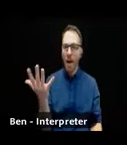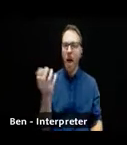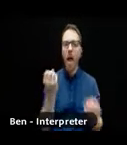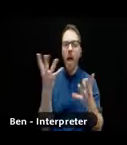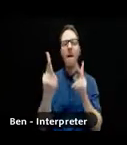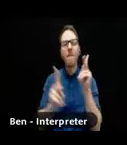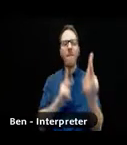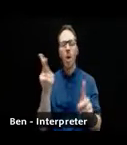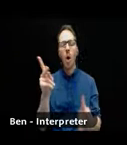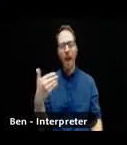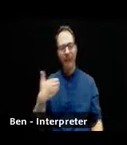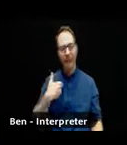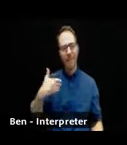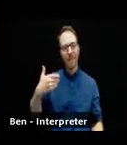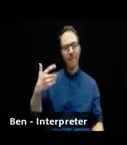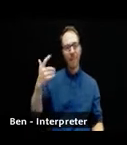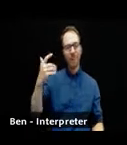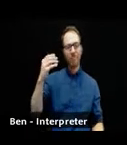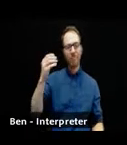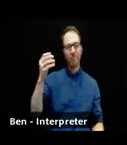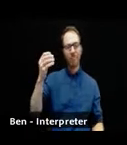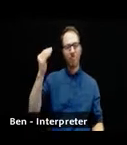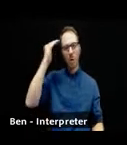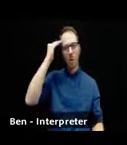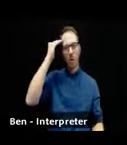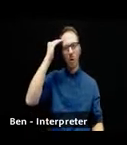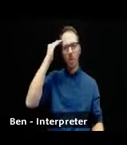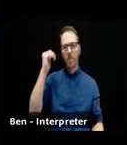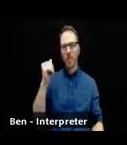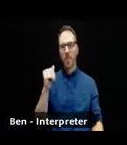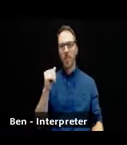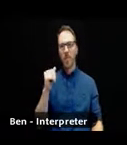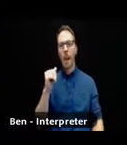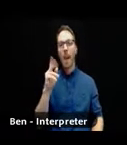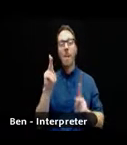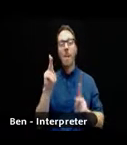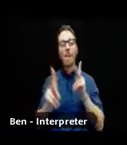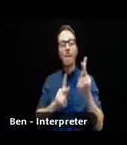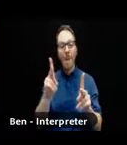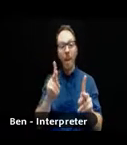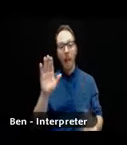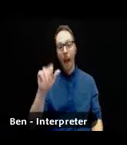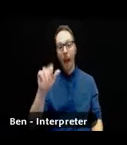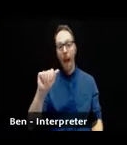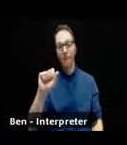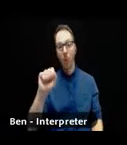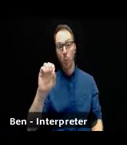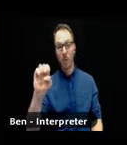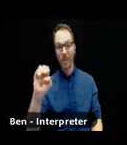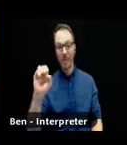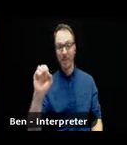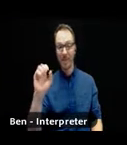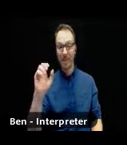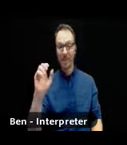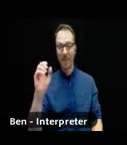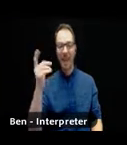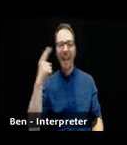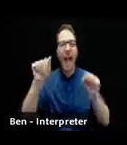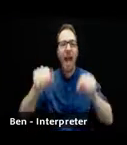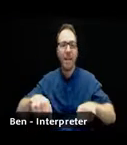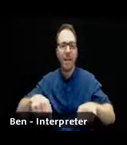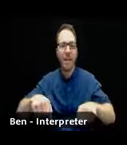to this notion that people abuse because they can. And any time that there is a power differential,